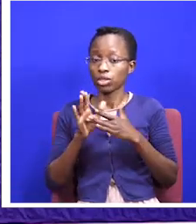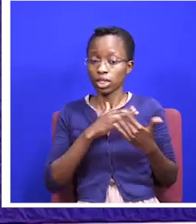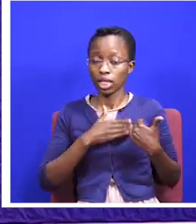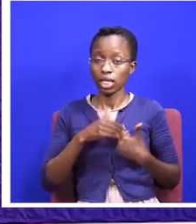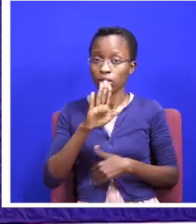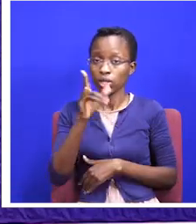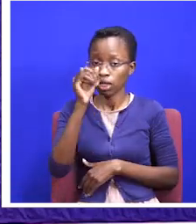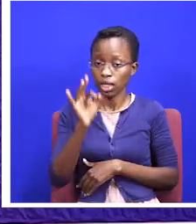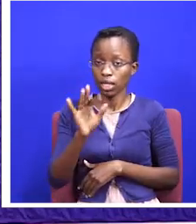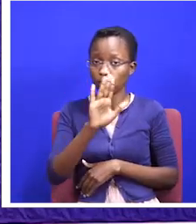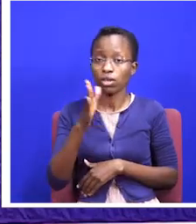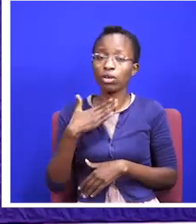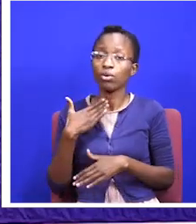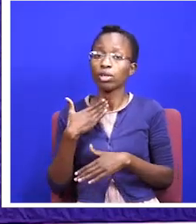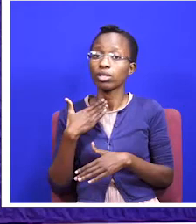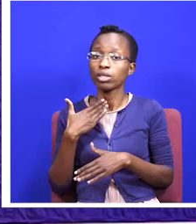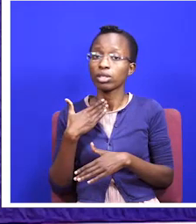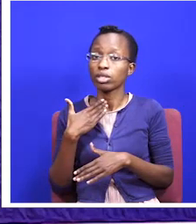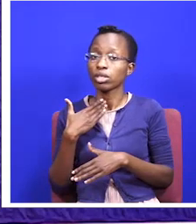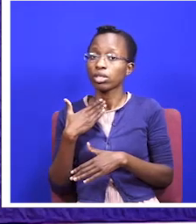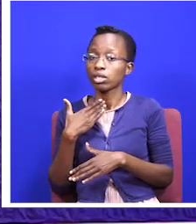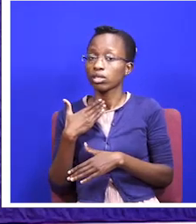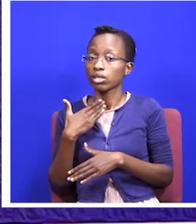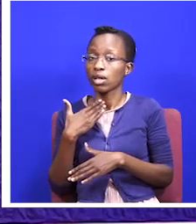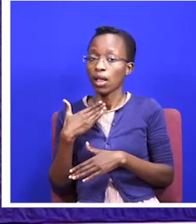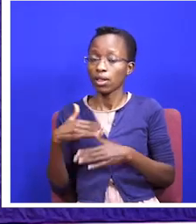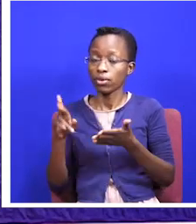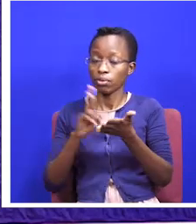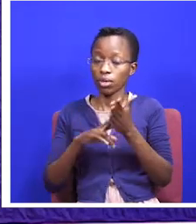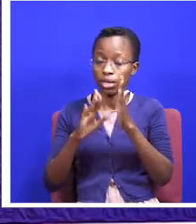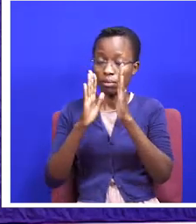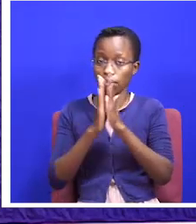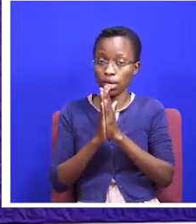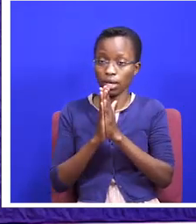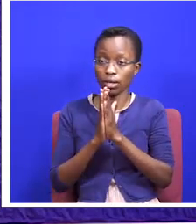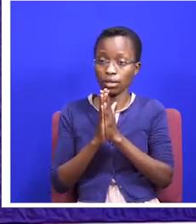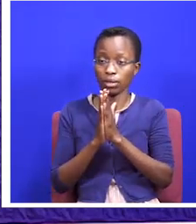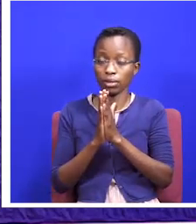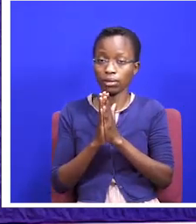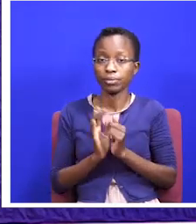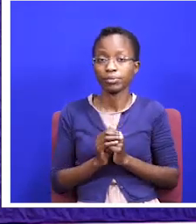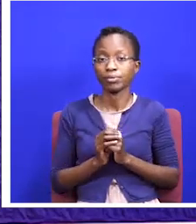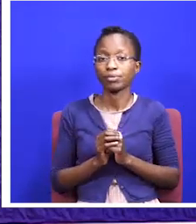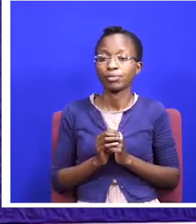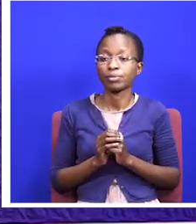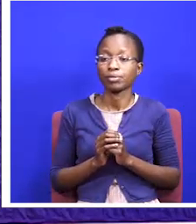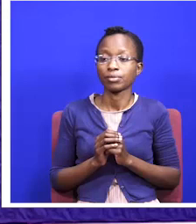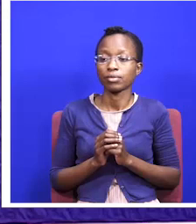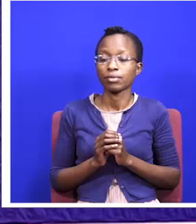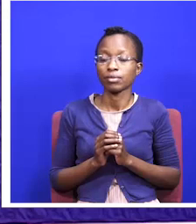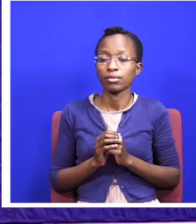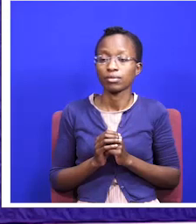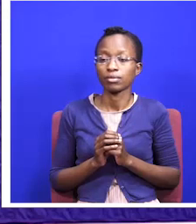heart? If you're there, you'd like to, please pray this prayer with me and mean it in your